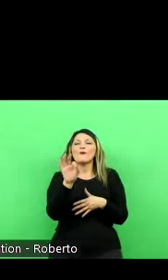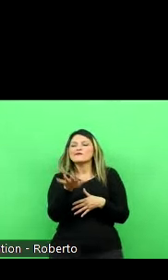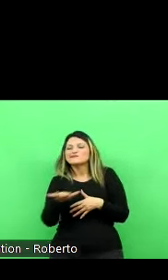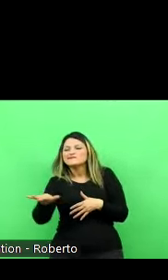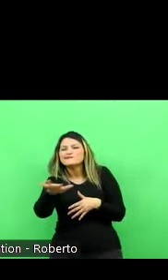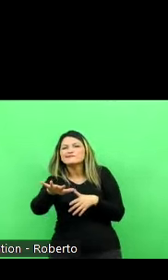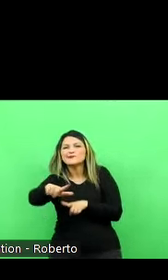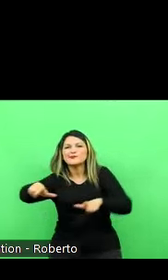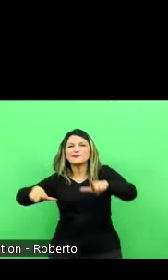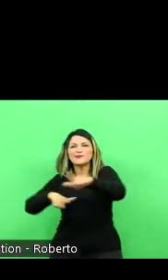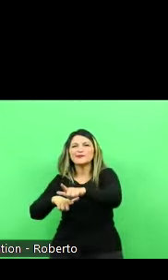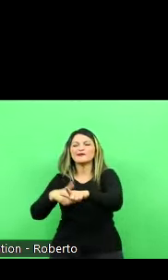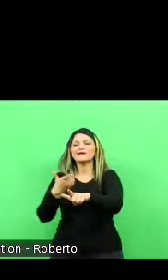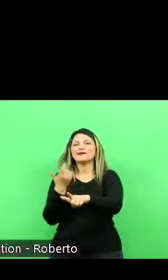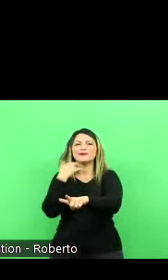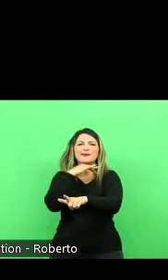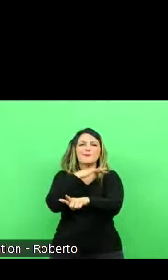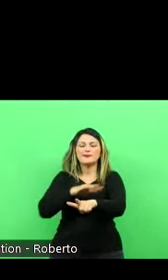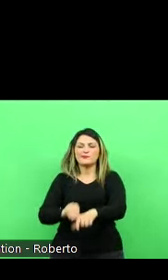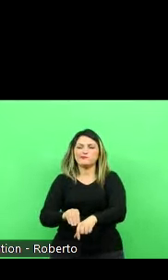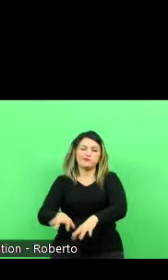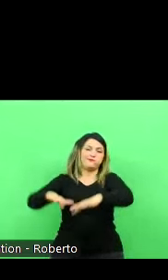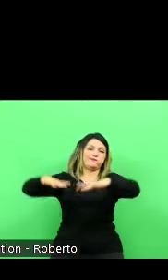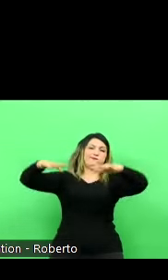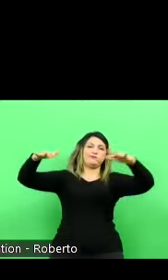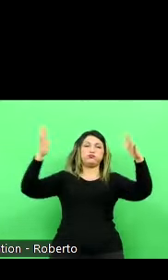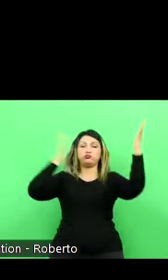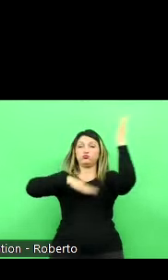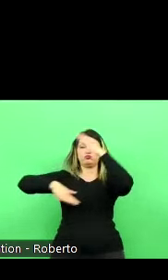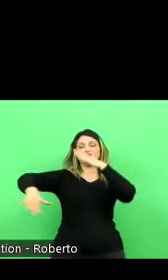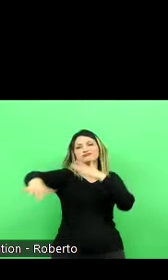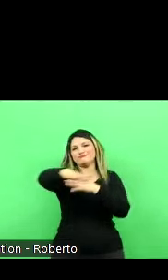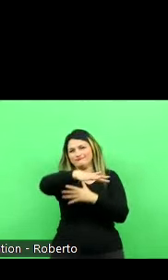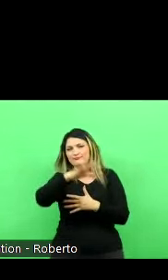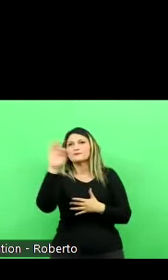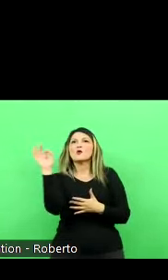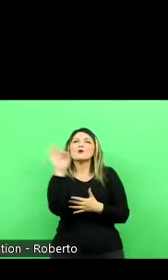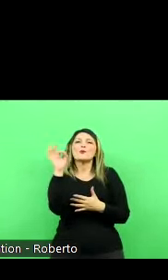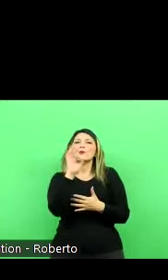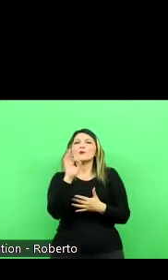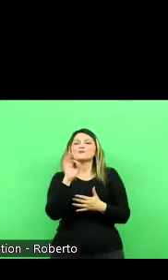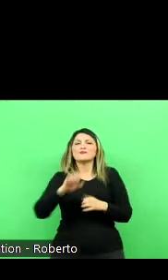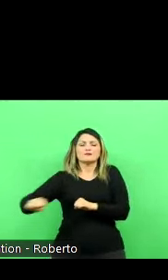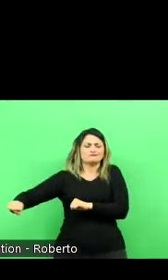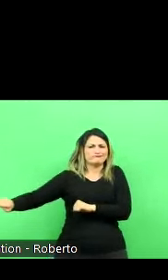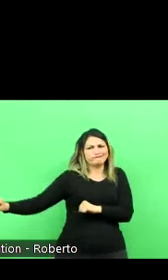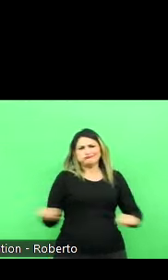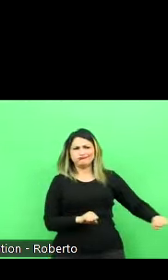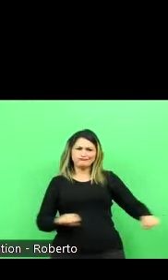We've had dangerous substances, we've experienced floods,